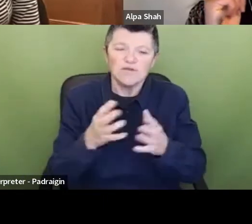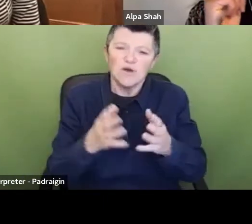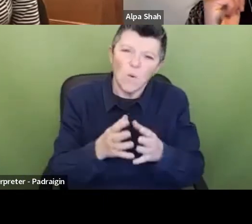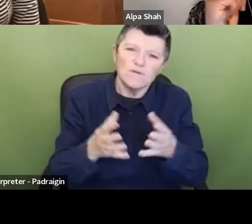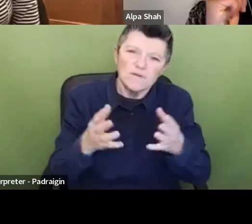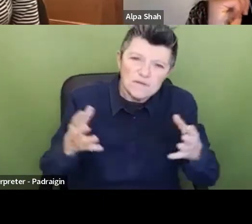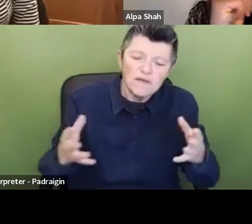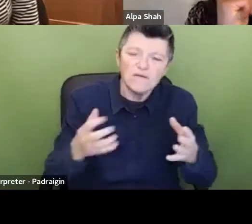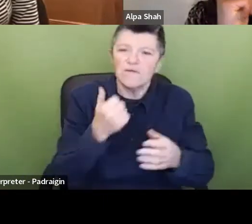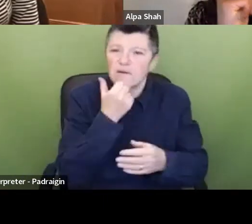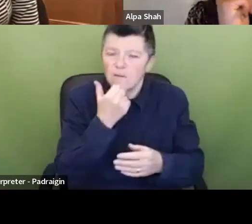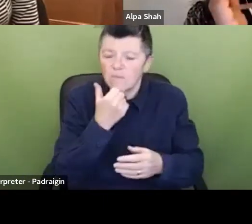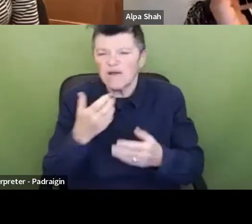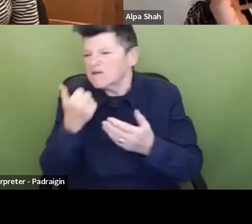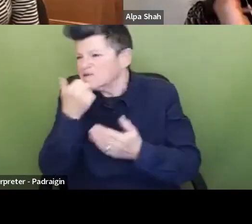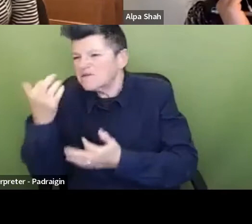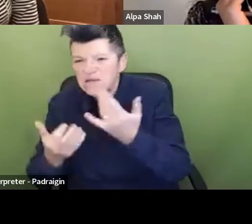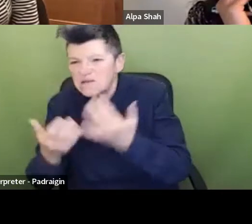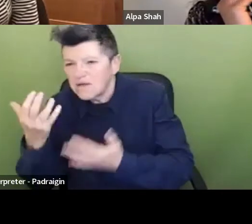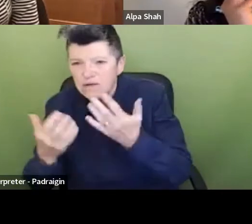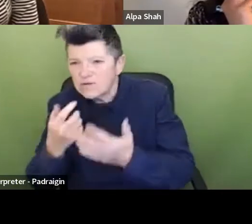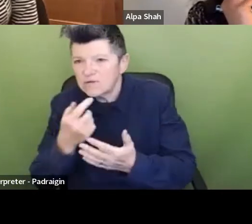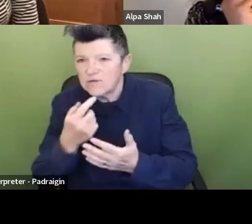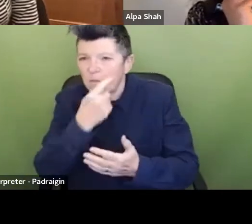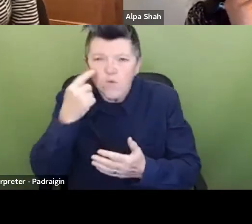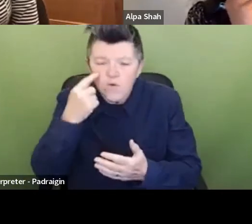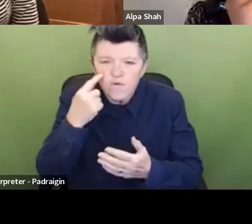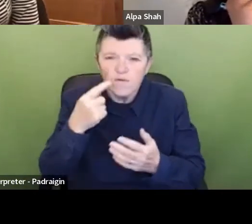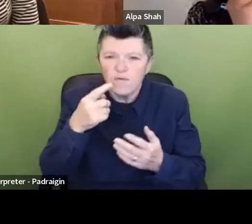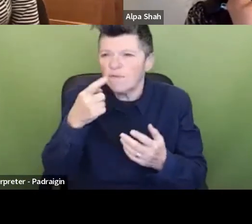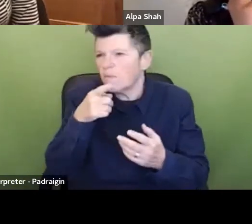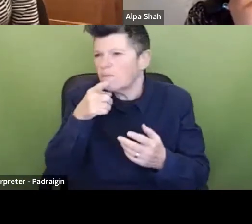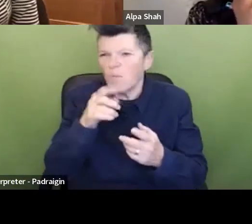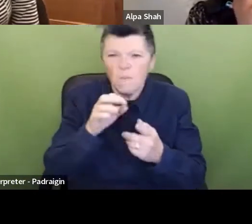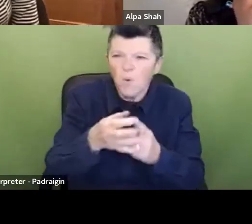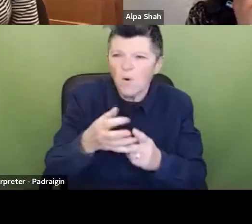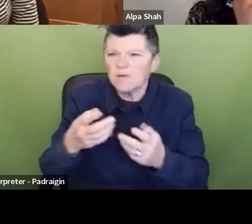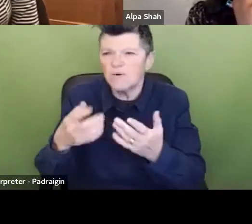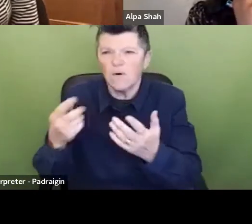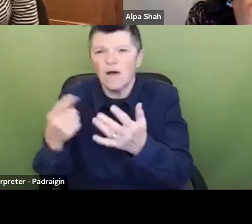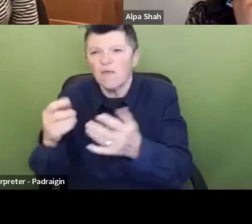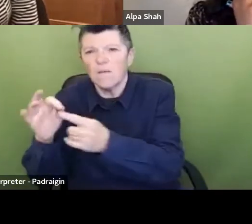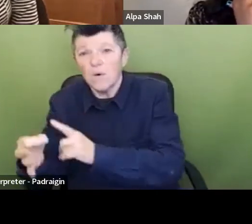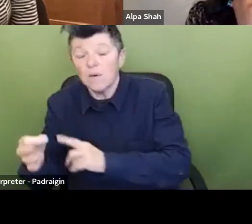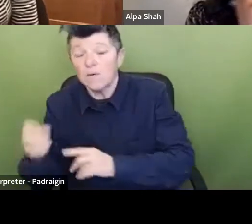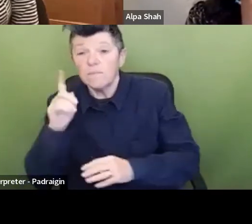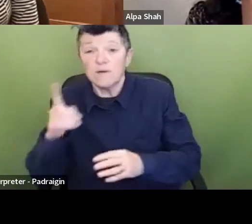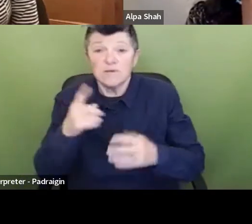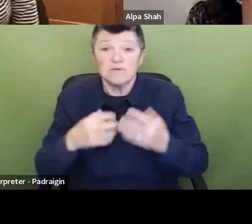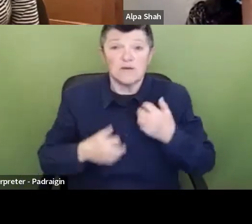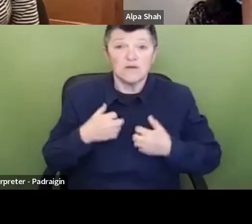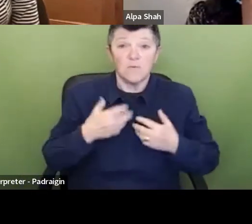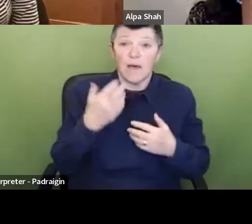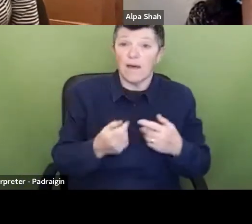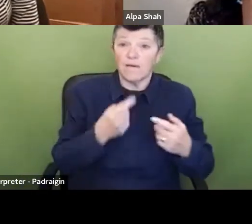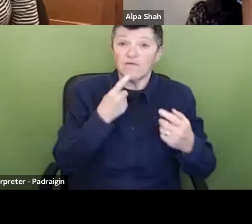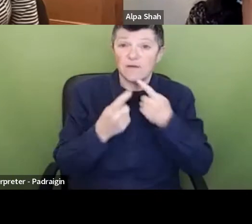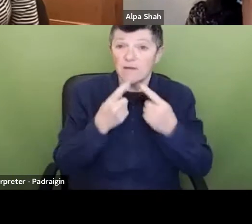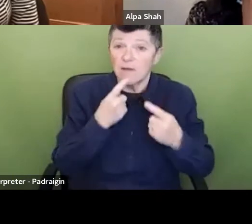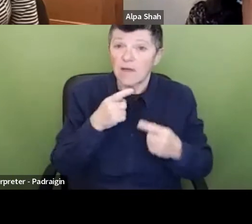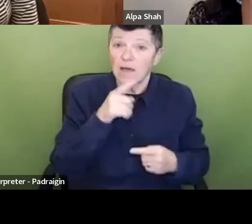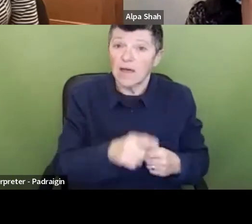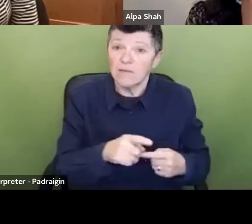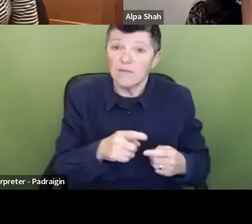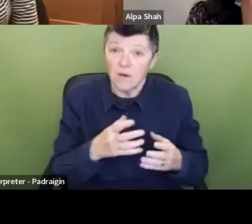that proves one point or the other. We actually, interestingly enough, have that data in the quantitative ways